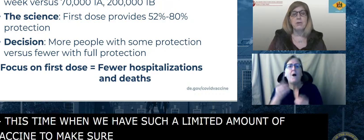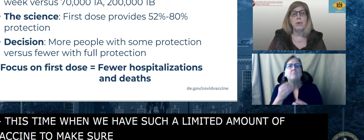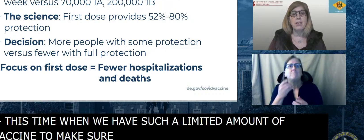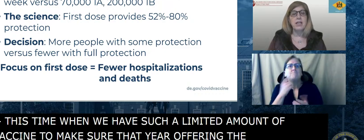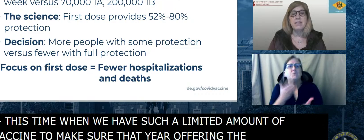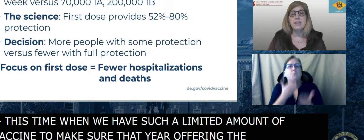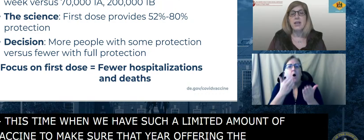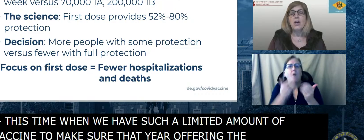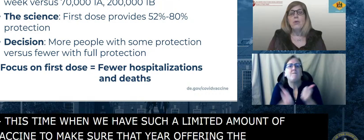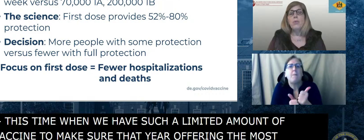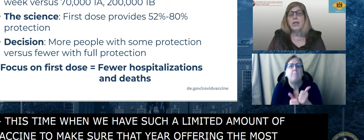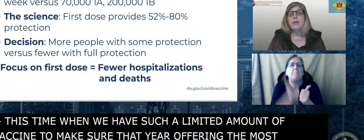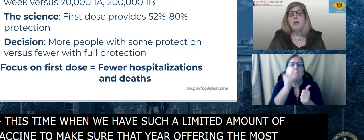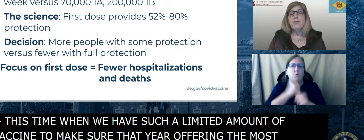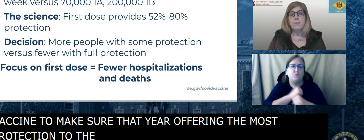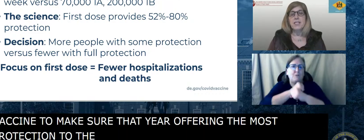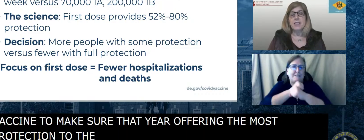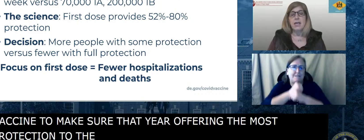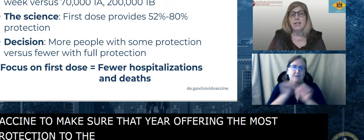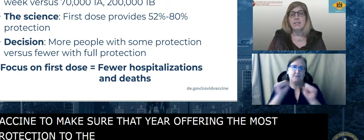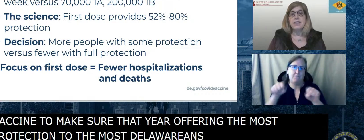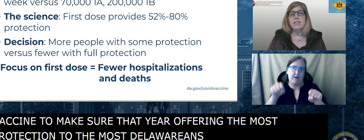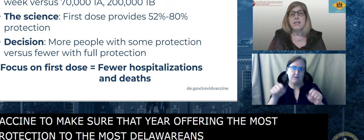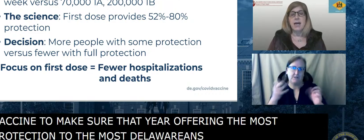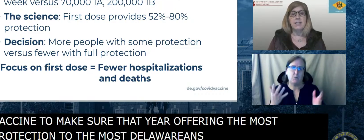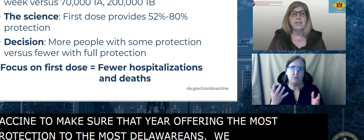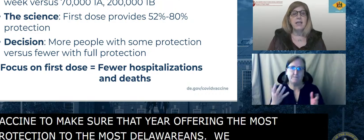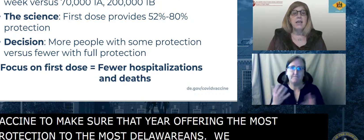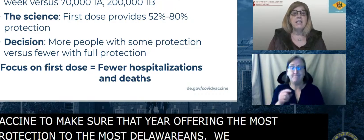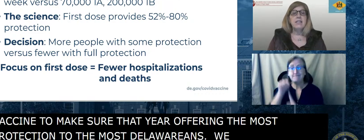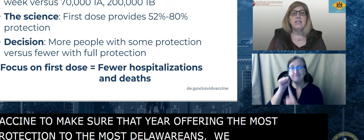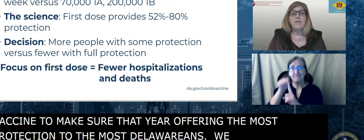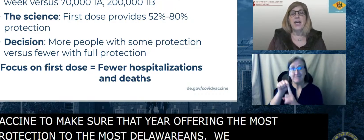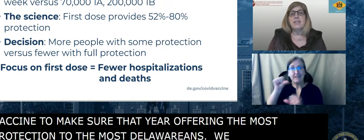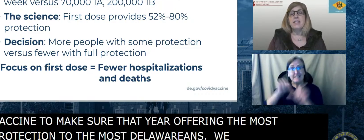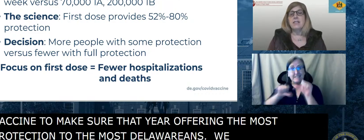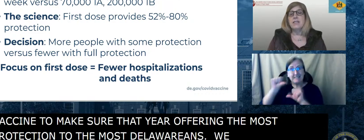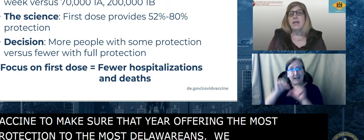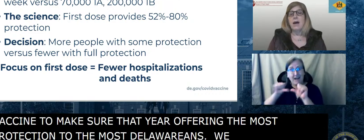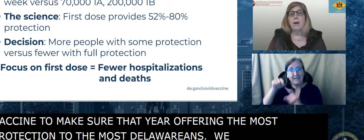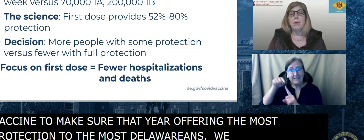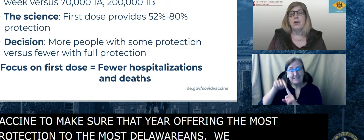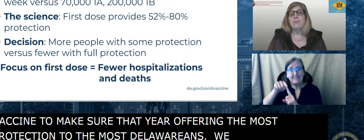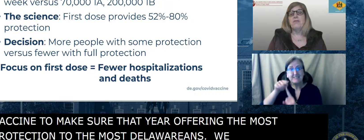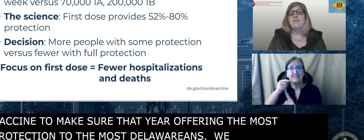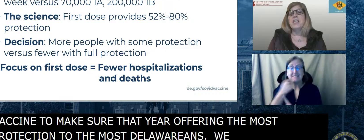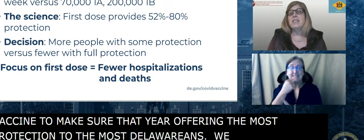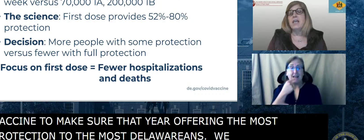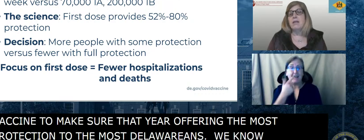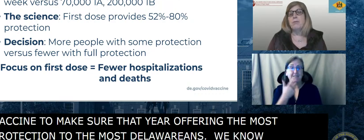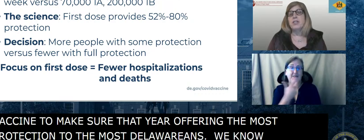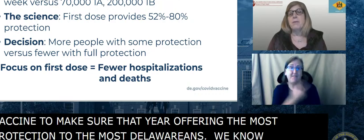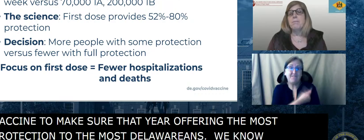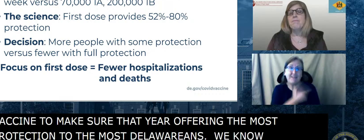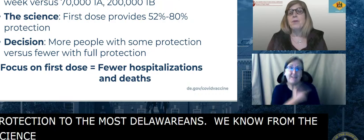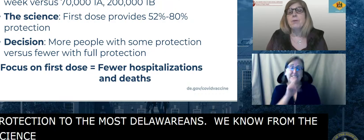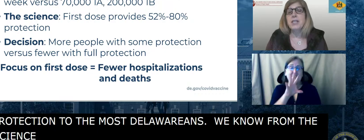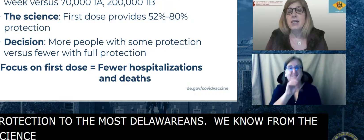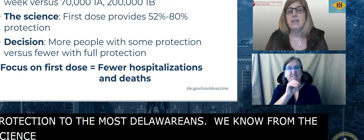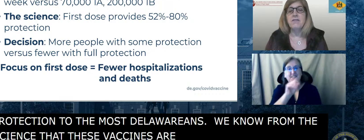most Delawareans. We know from the science that these vaccines are 50 to